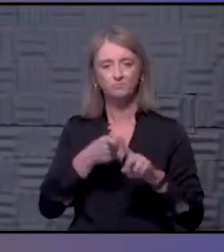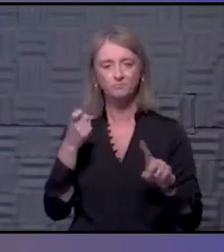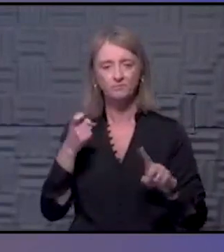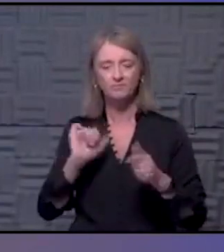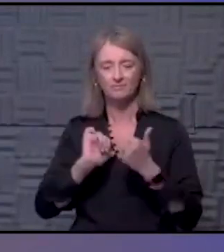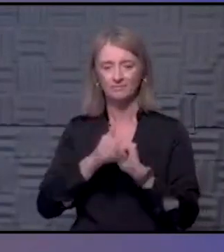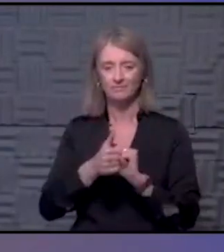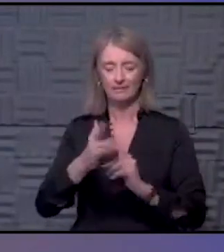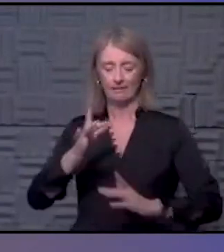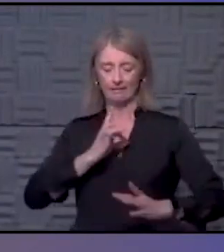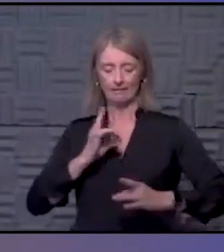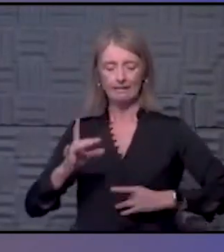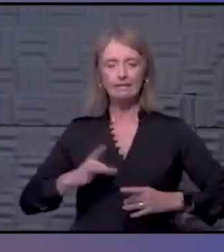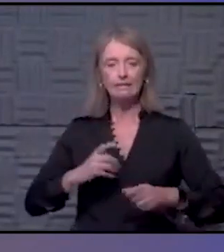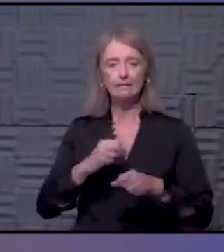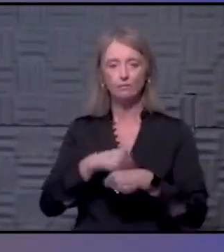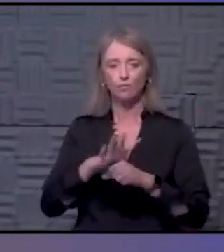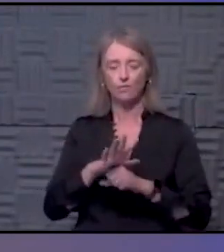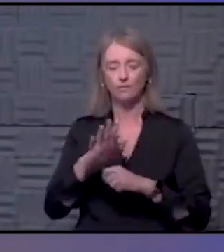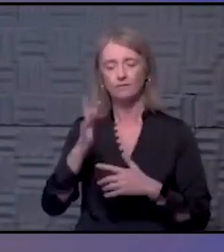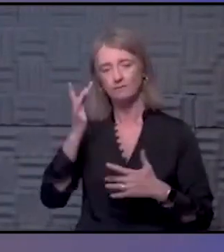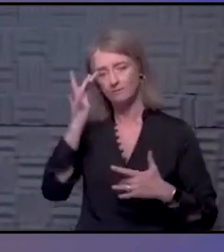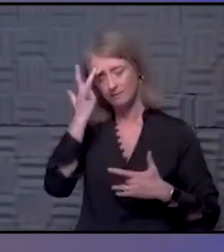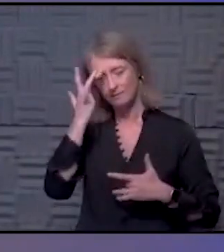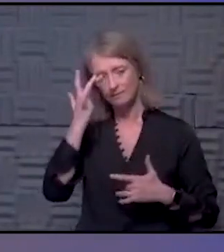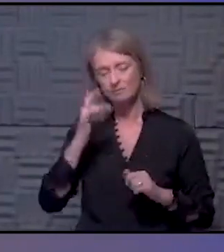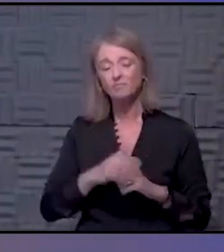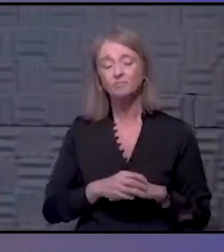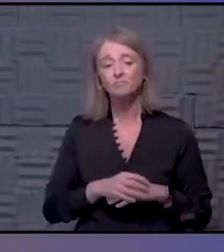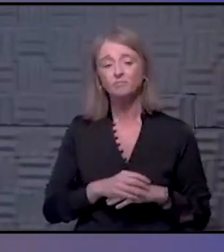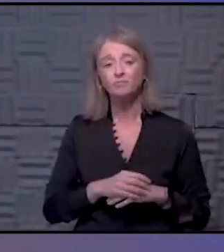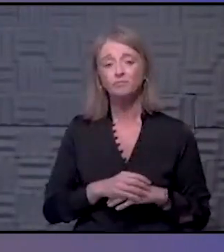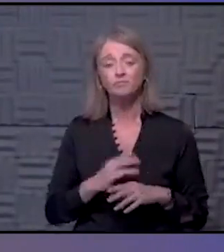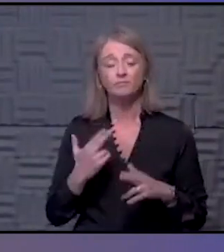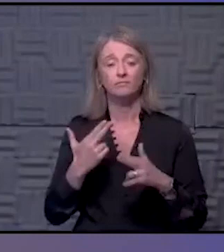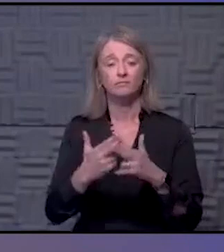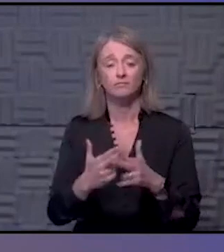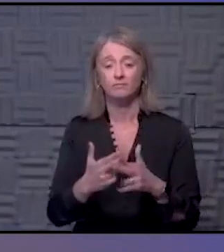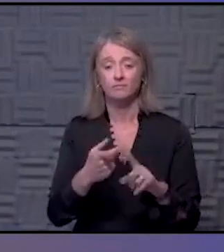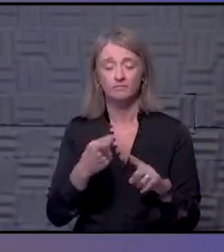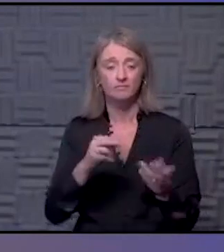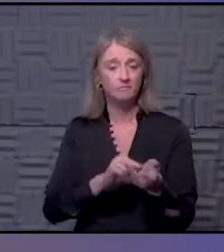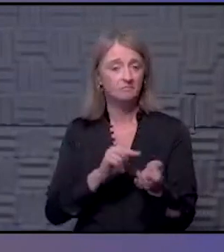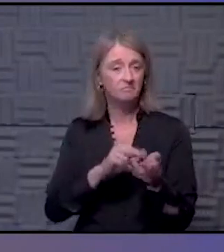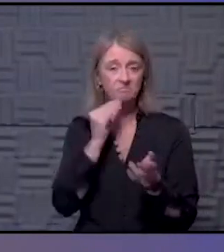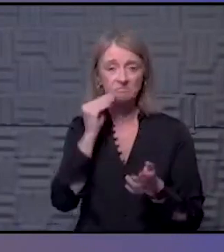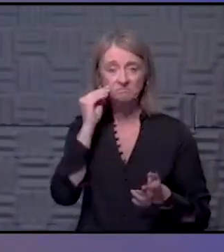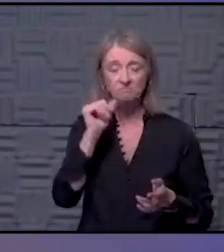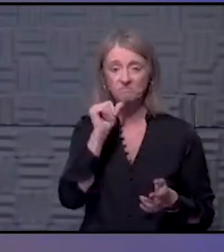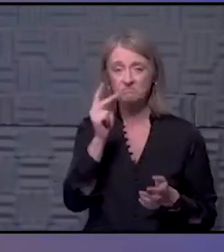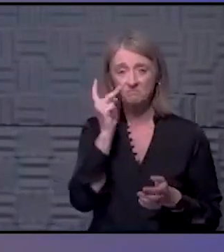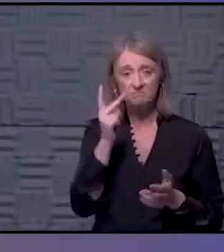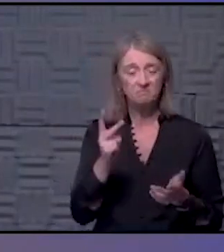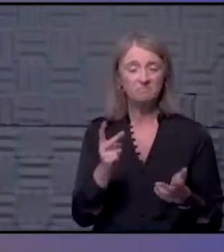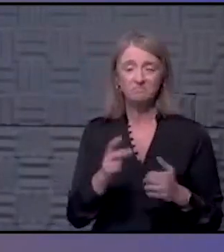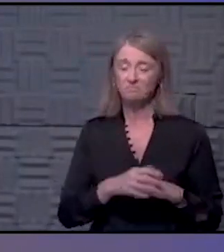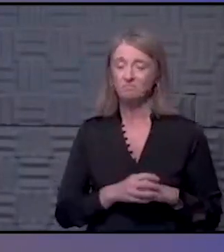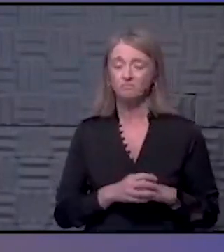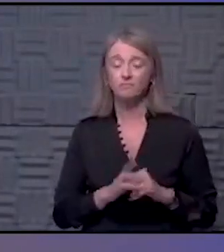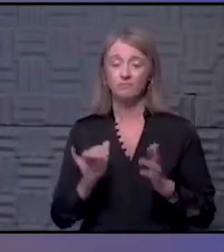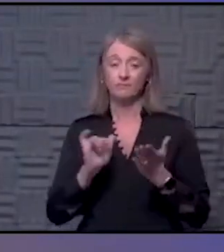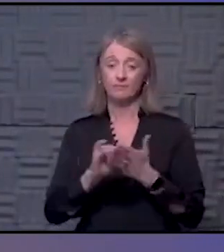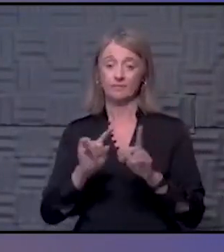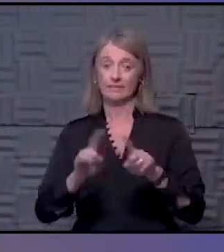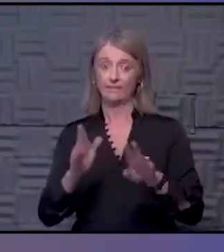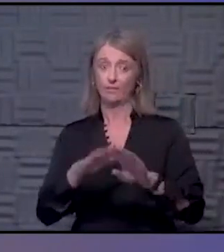how they're contracting it. Again, I mentioned this earlier, but we're not seeing it from nursing home facilities, which is different